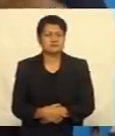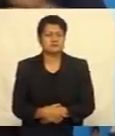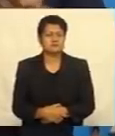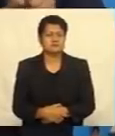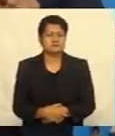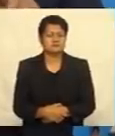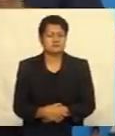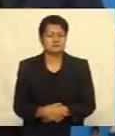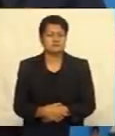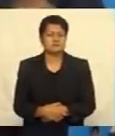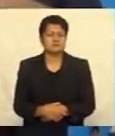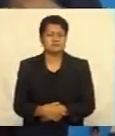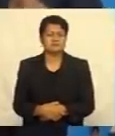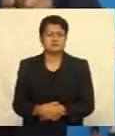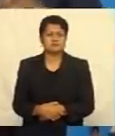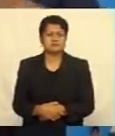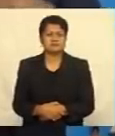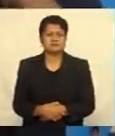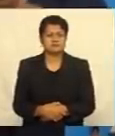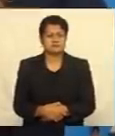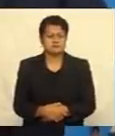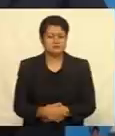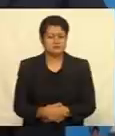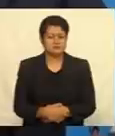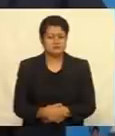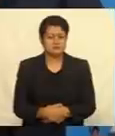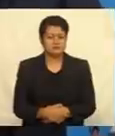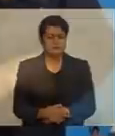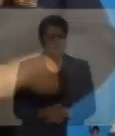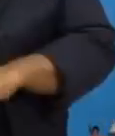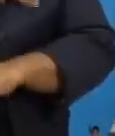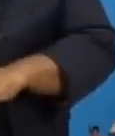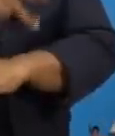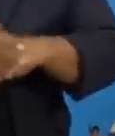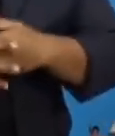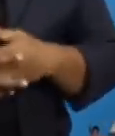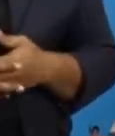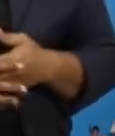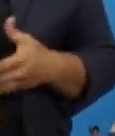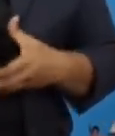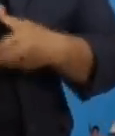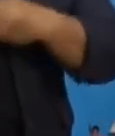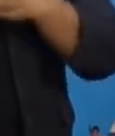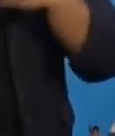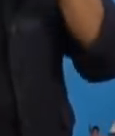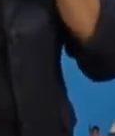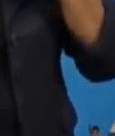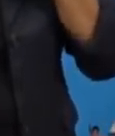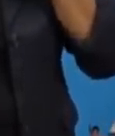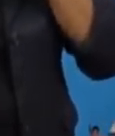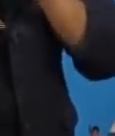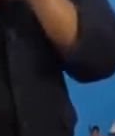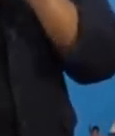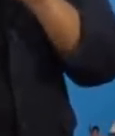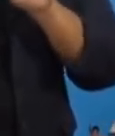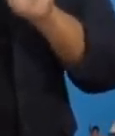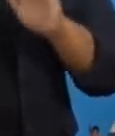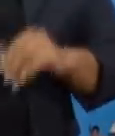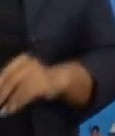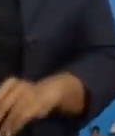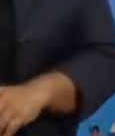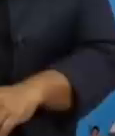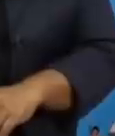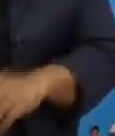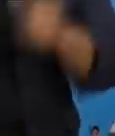in high-risk professions, including retailers, hotel staff, drivers